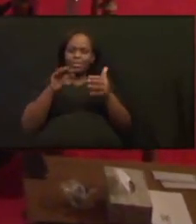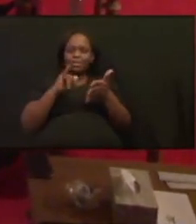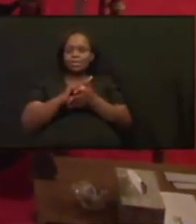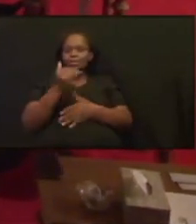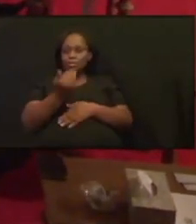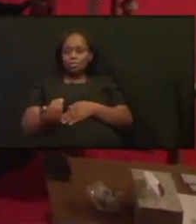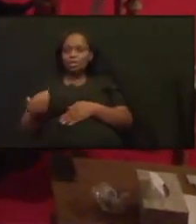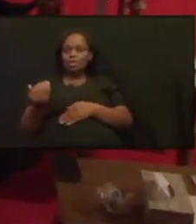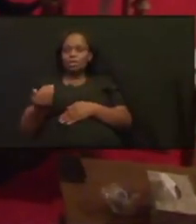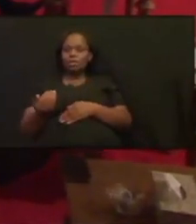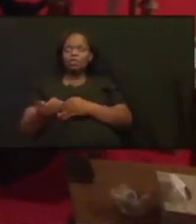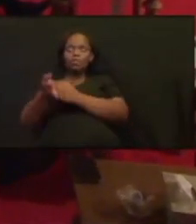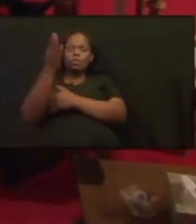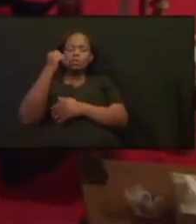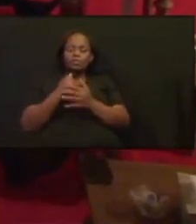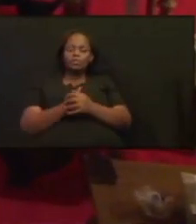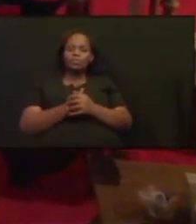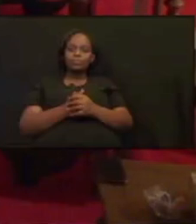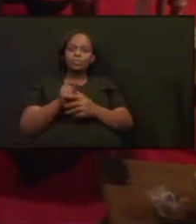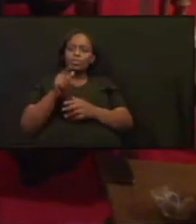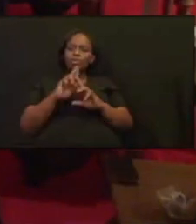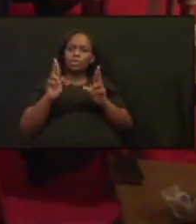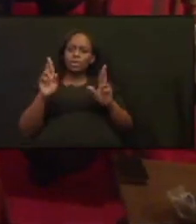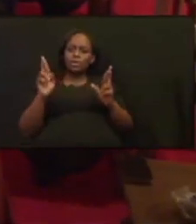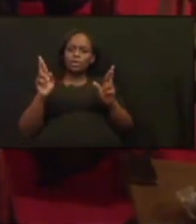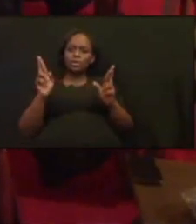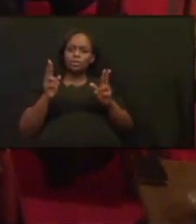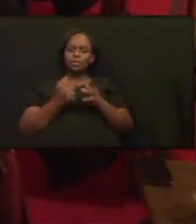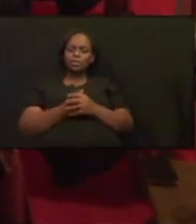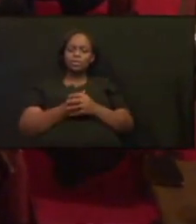Is someone learning? So world